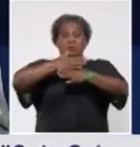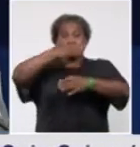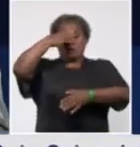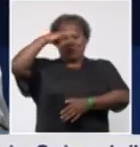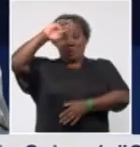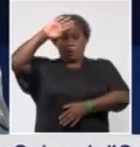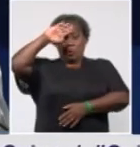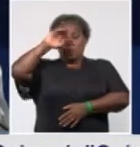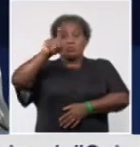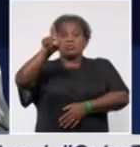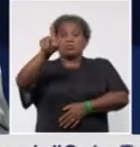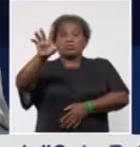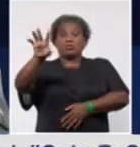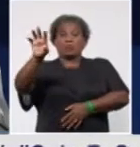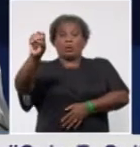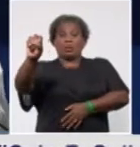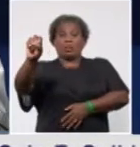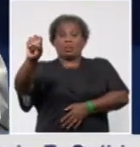136 from Mayabeque,